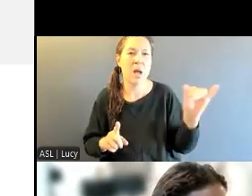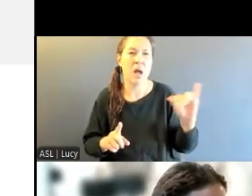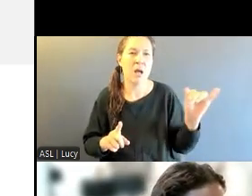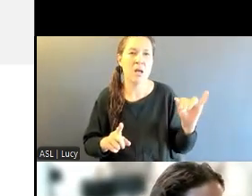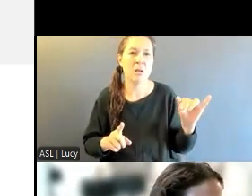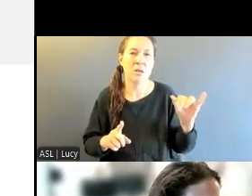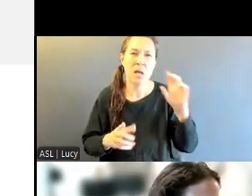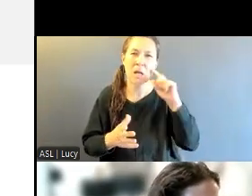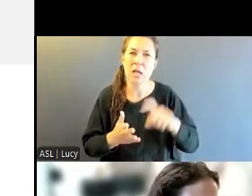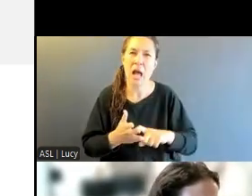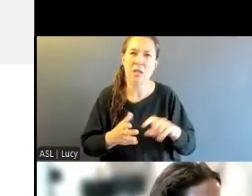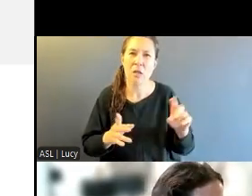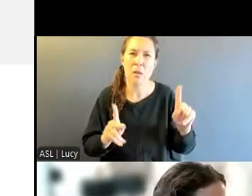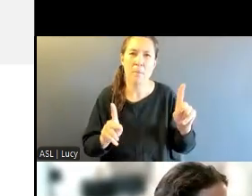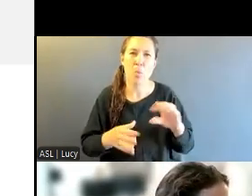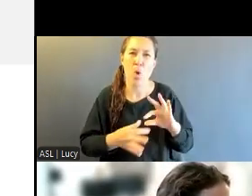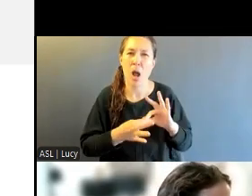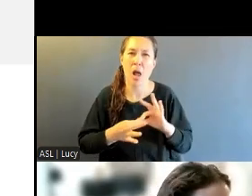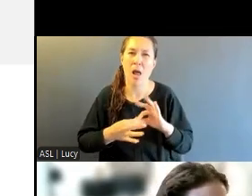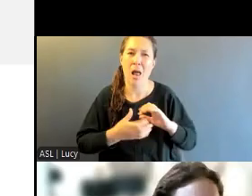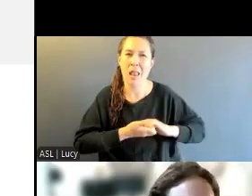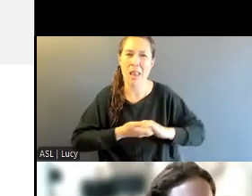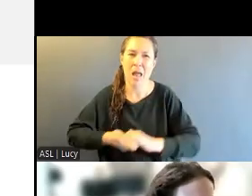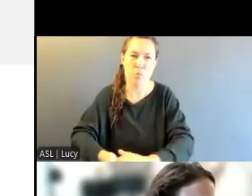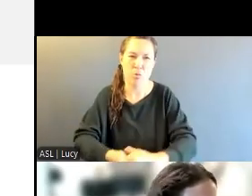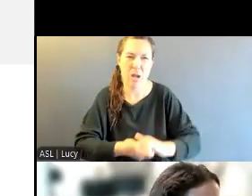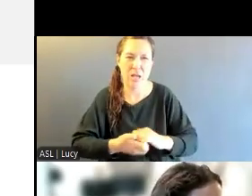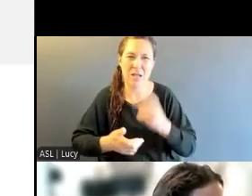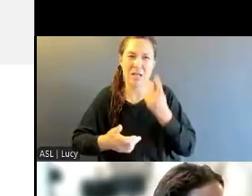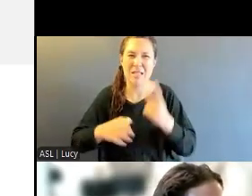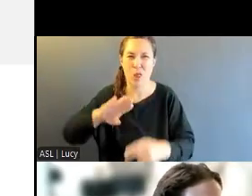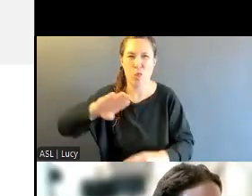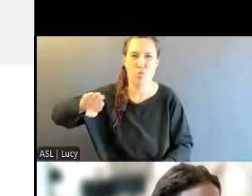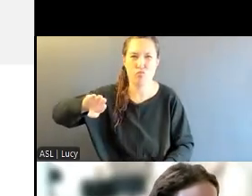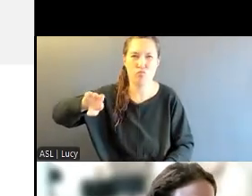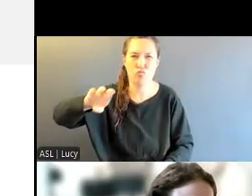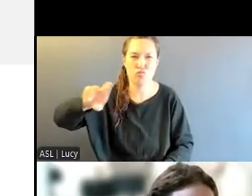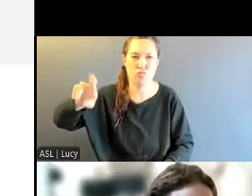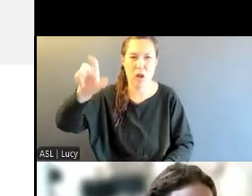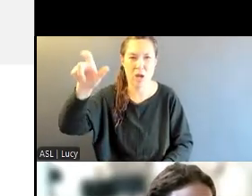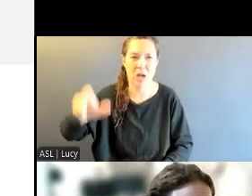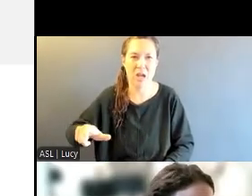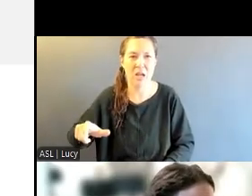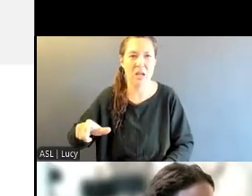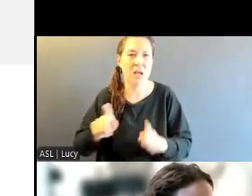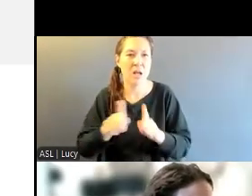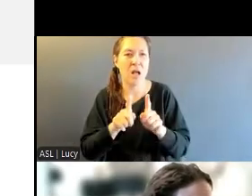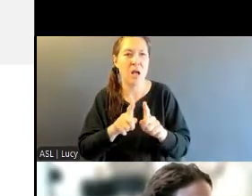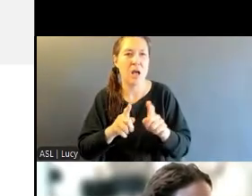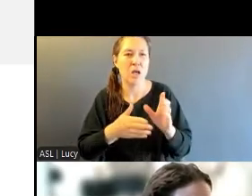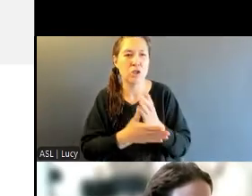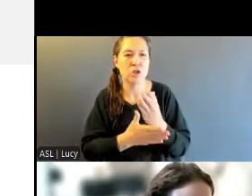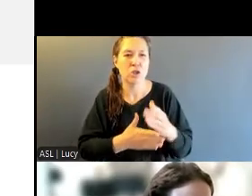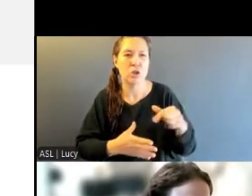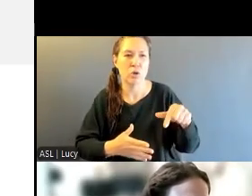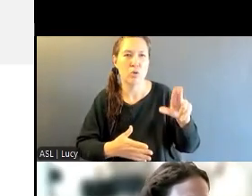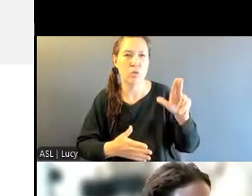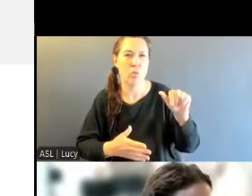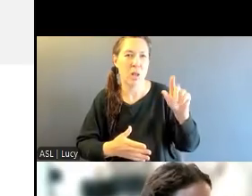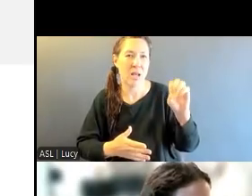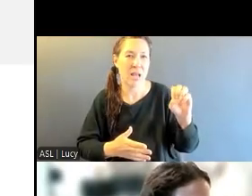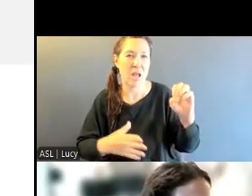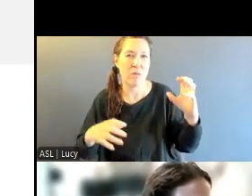these spotlights. You can see on the right-hand side. We'll also be sharing qualitative summary reports and a